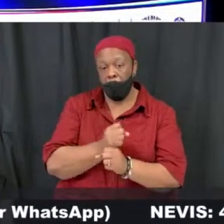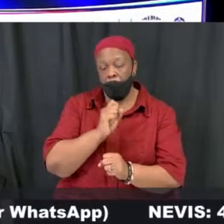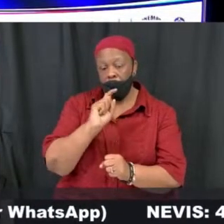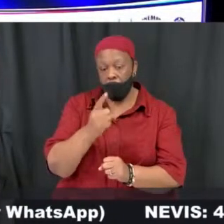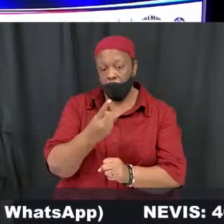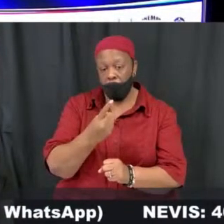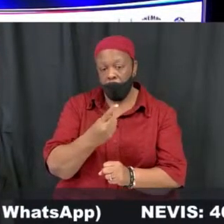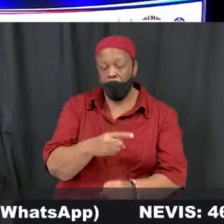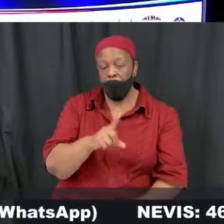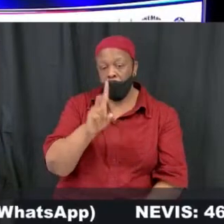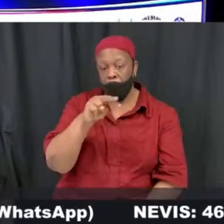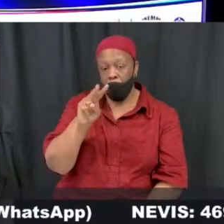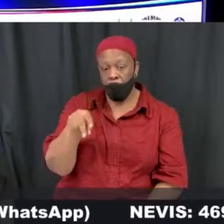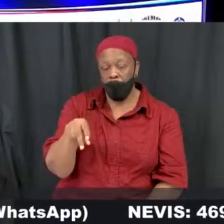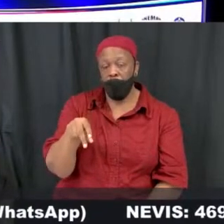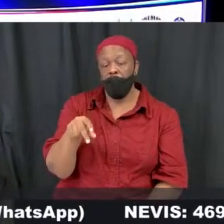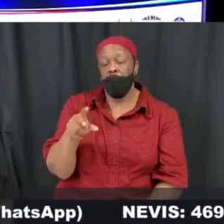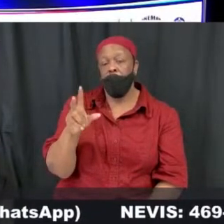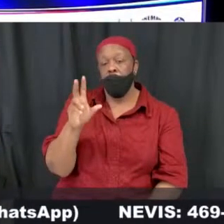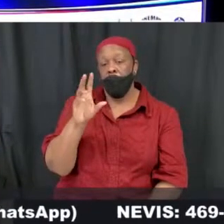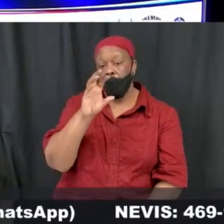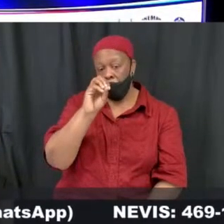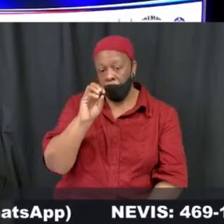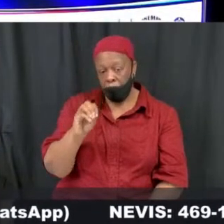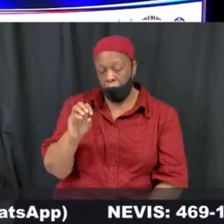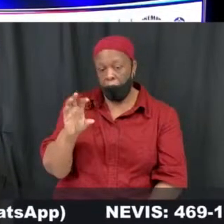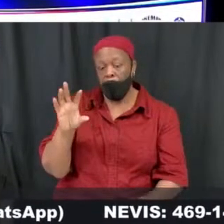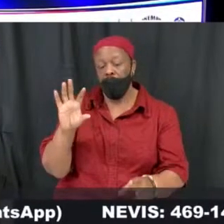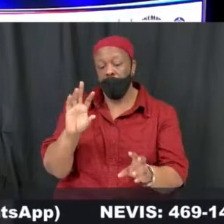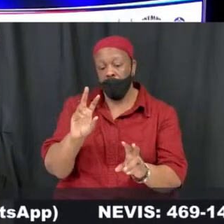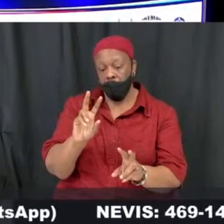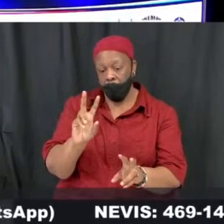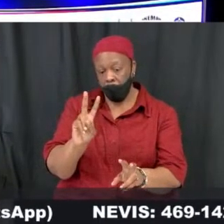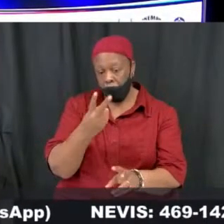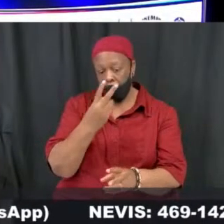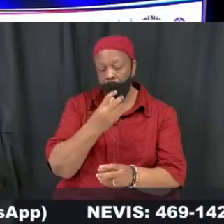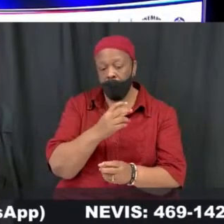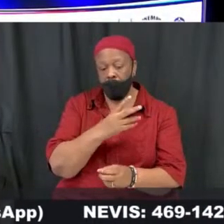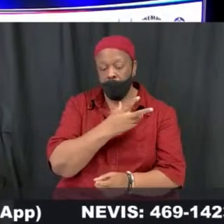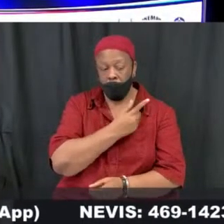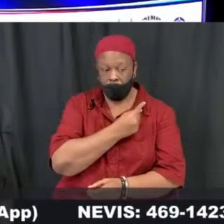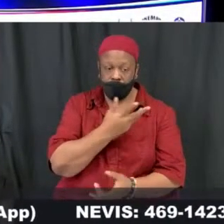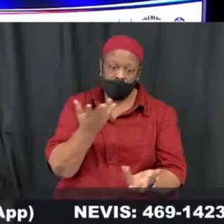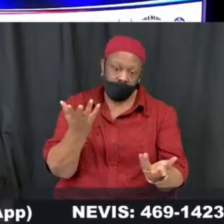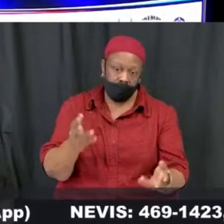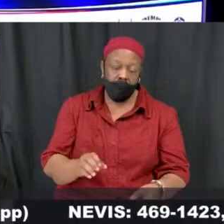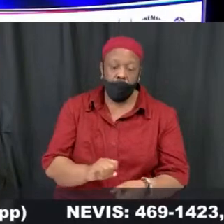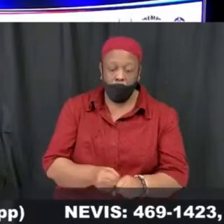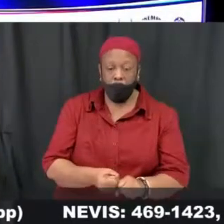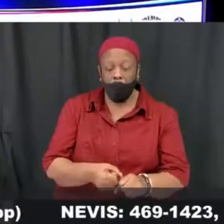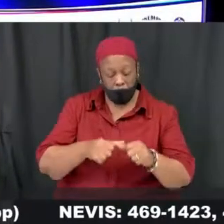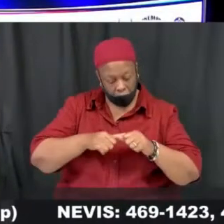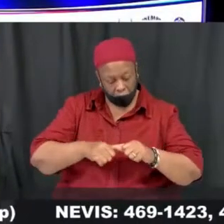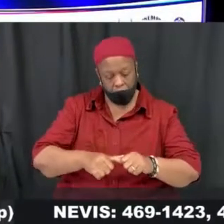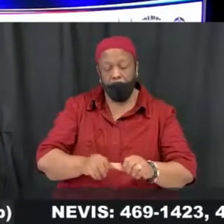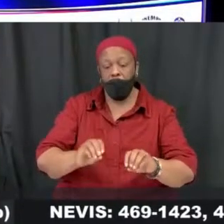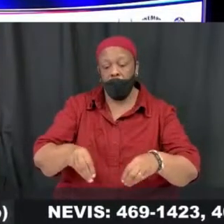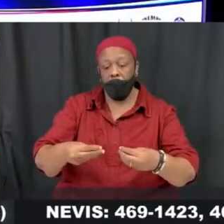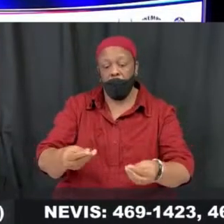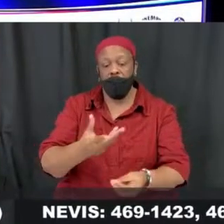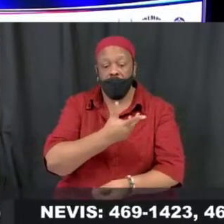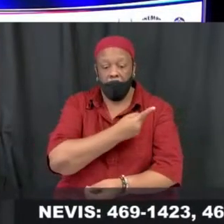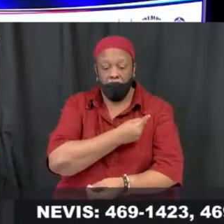shot. We'll continue with the positive outlook that we have and continue to vaccinate until we use every single